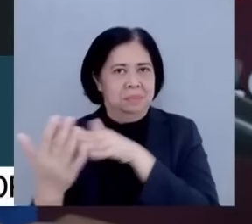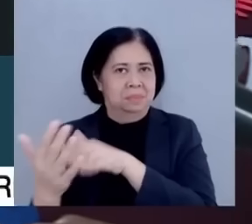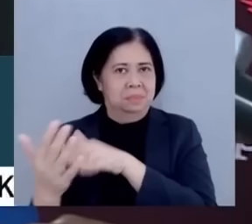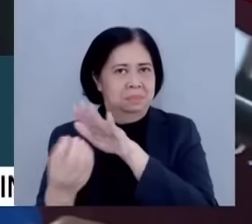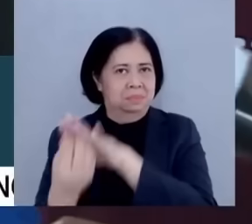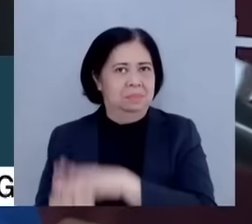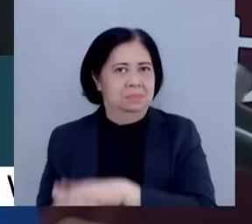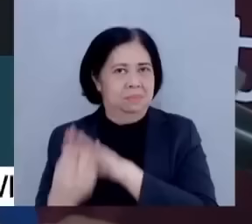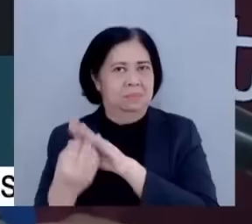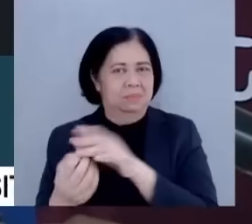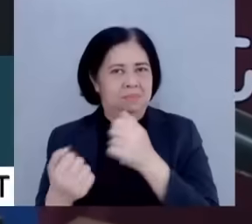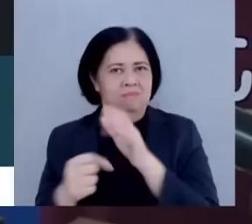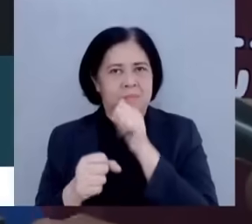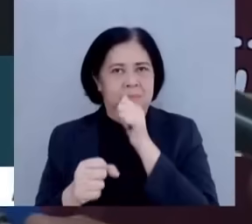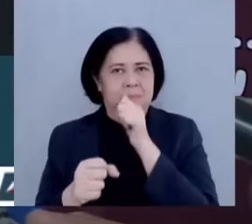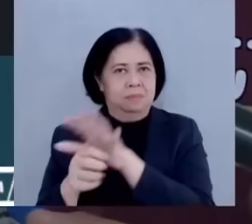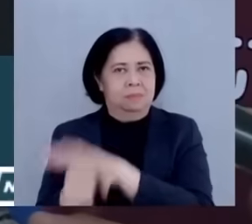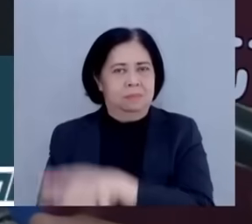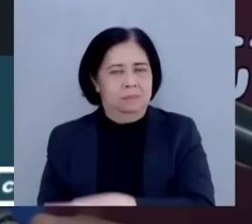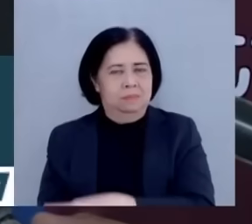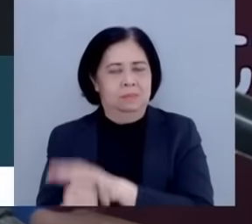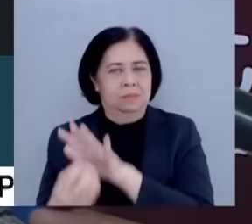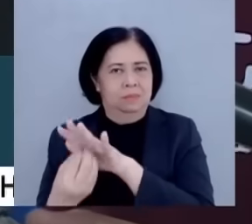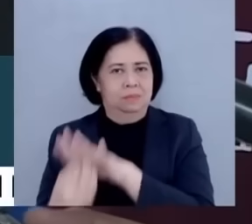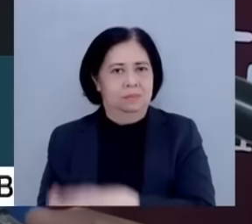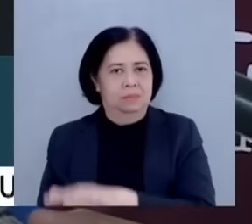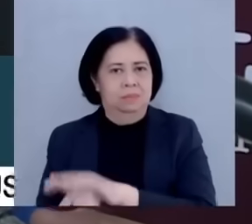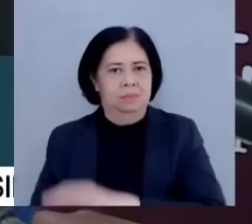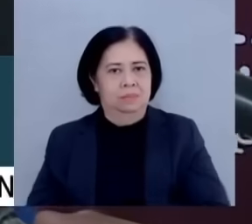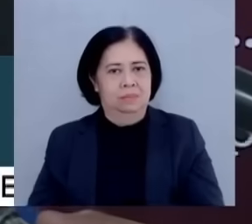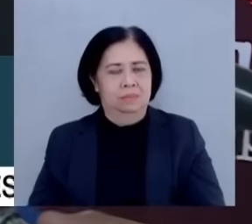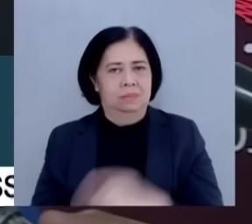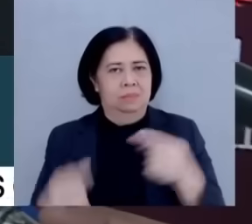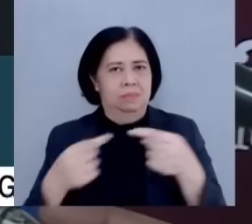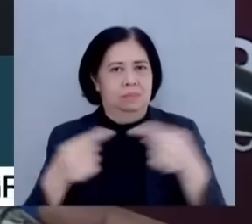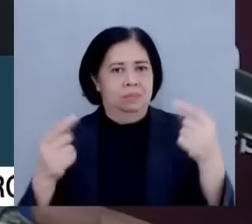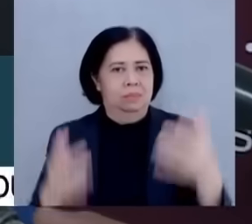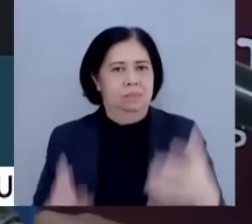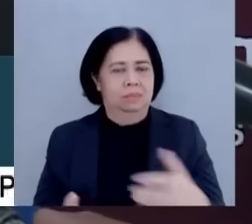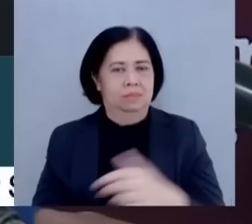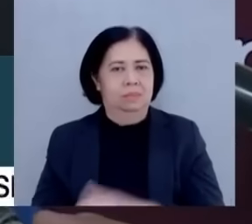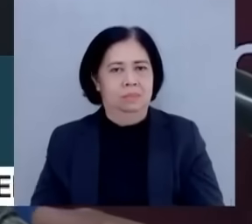They suppress and oppress opposition.